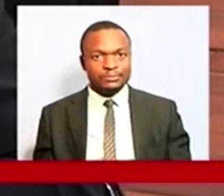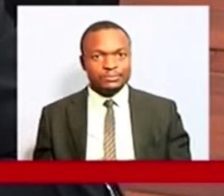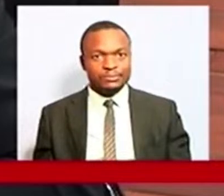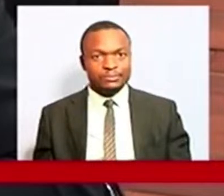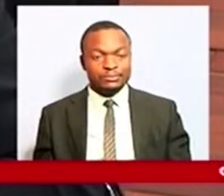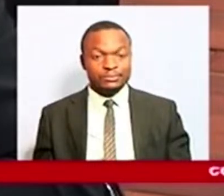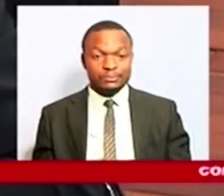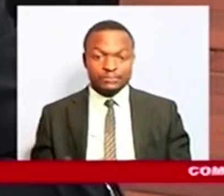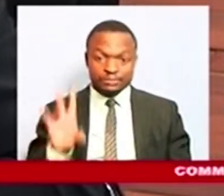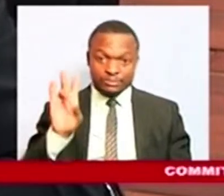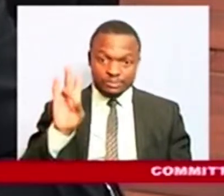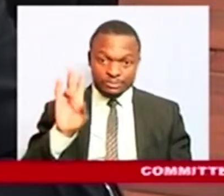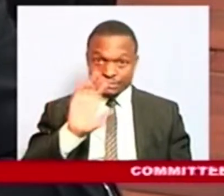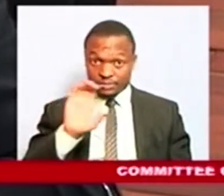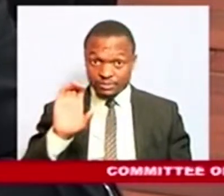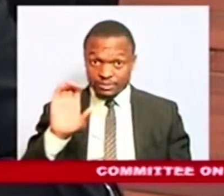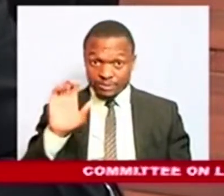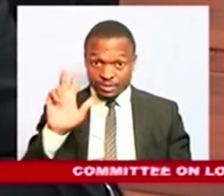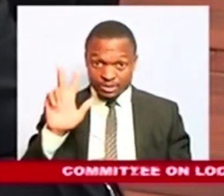is